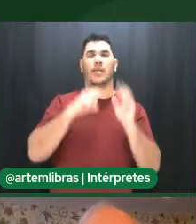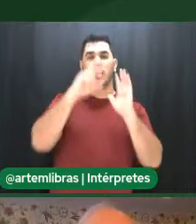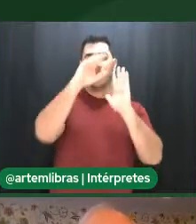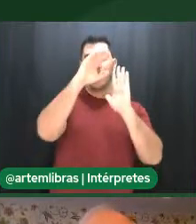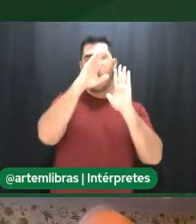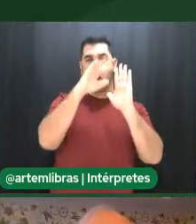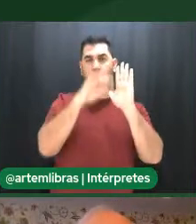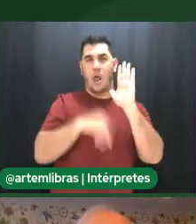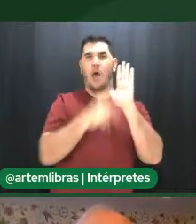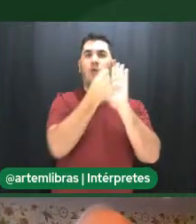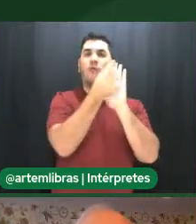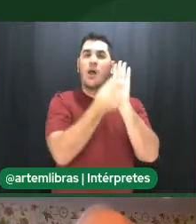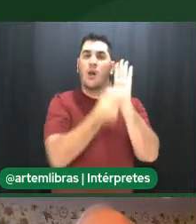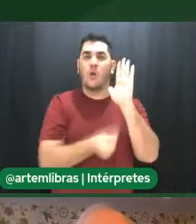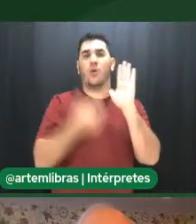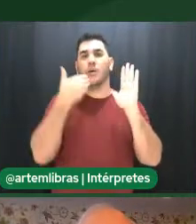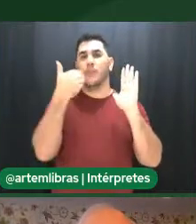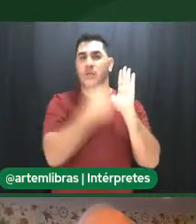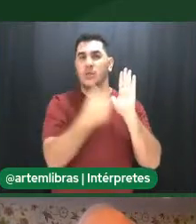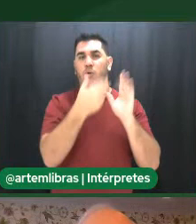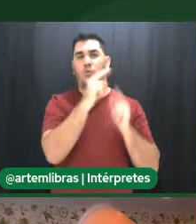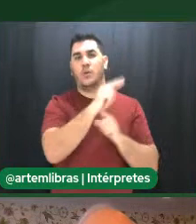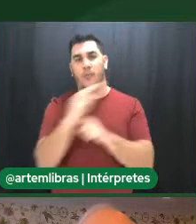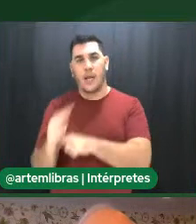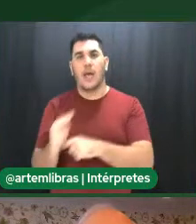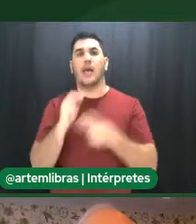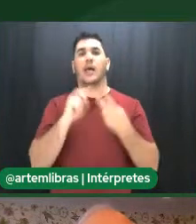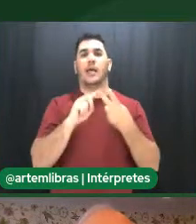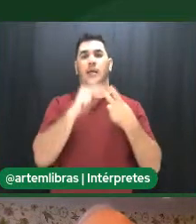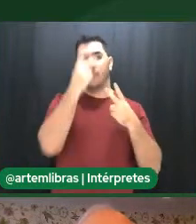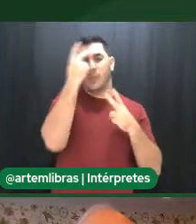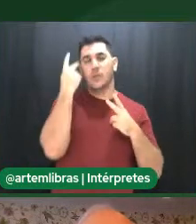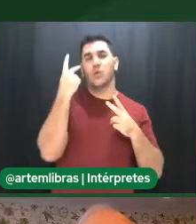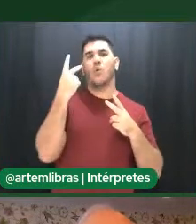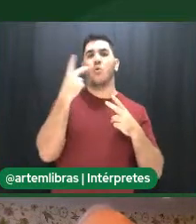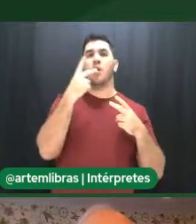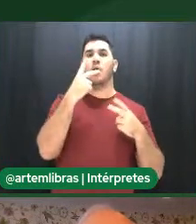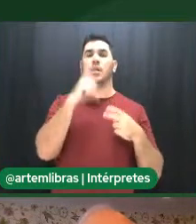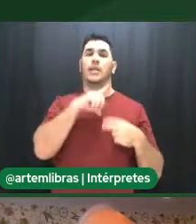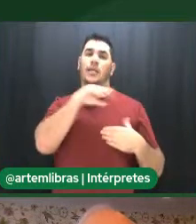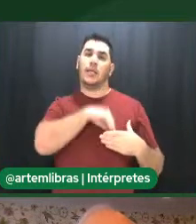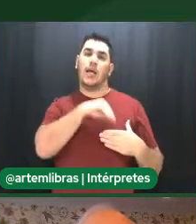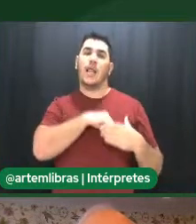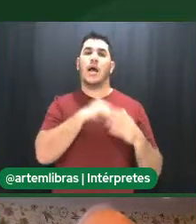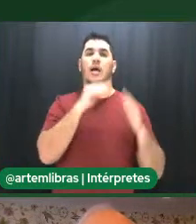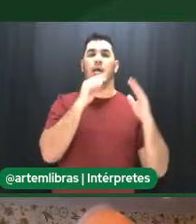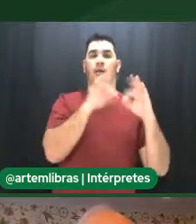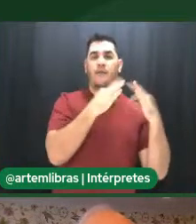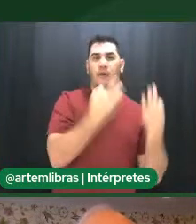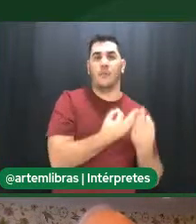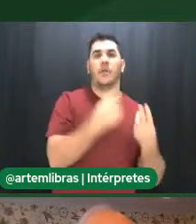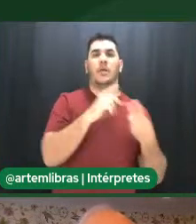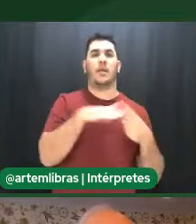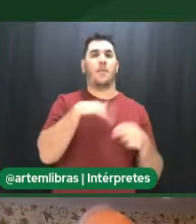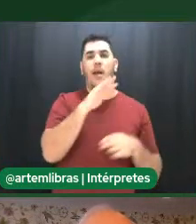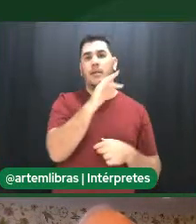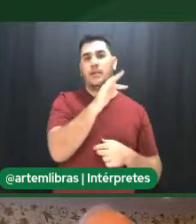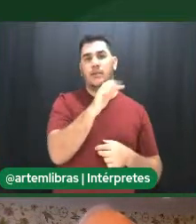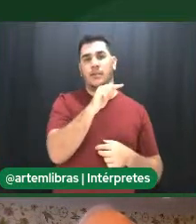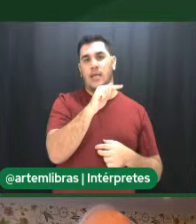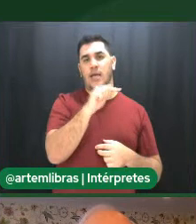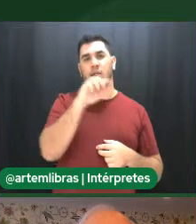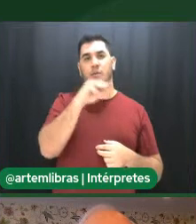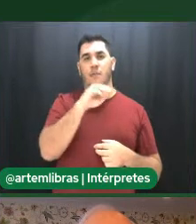$375,000, the household monthly income, $7,000, liquid assets, $48,000. And then you click